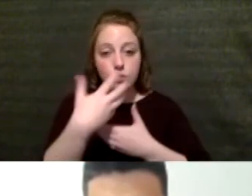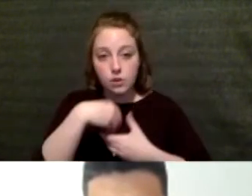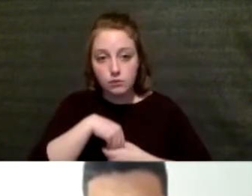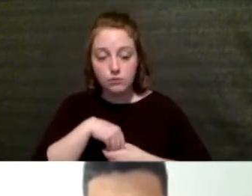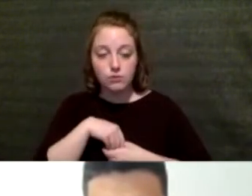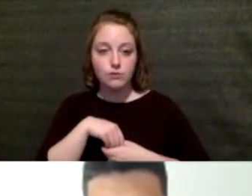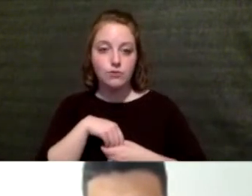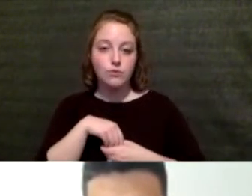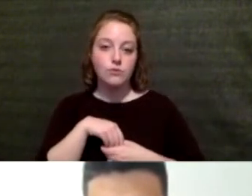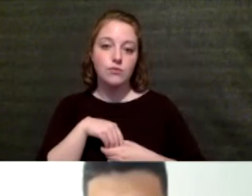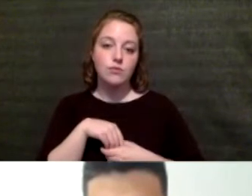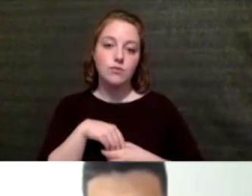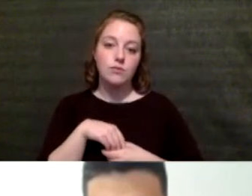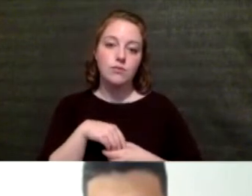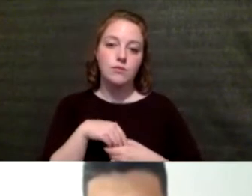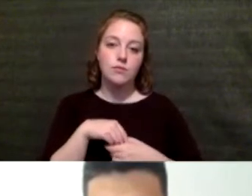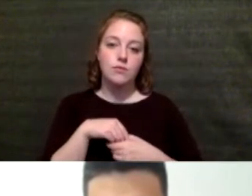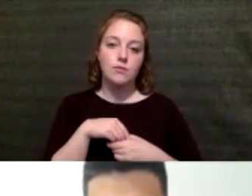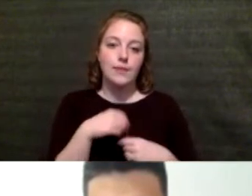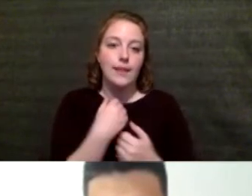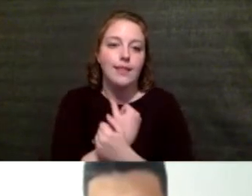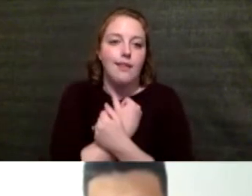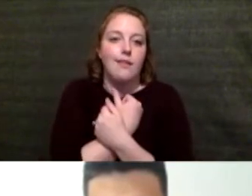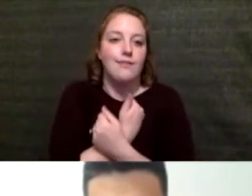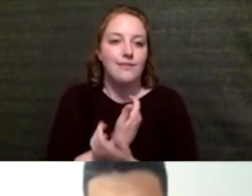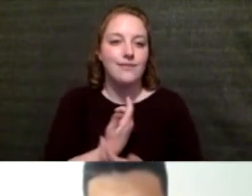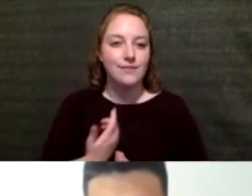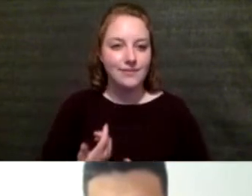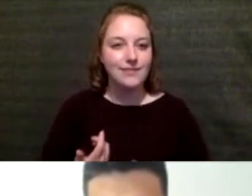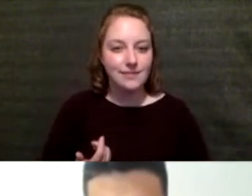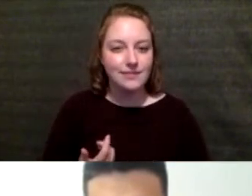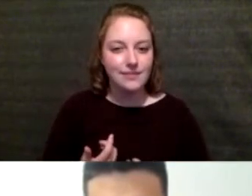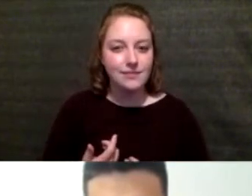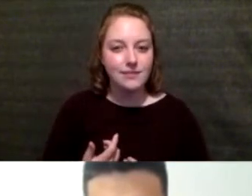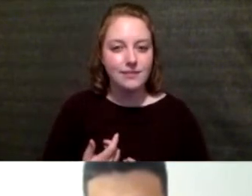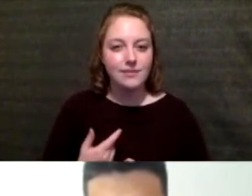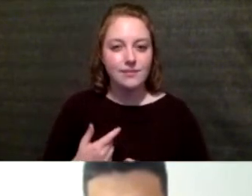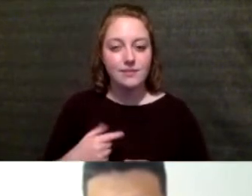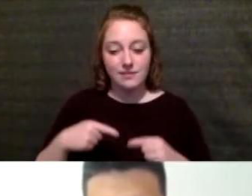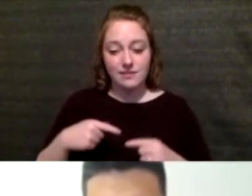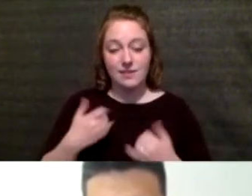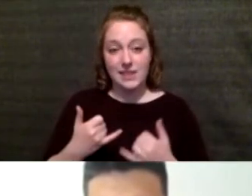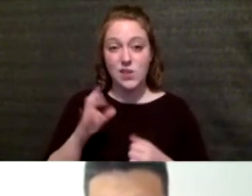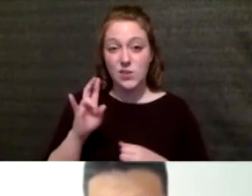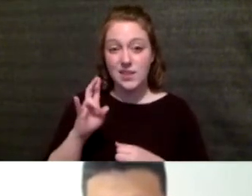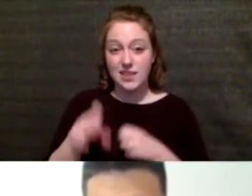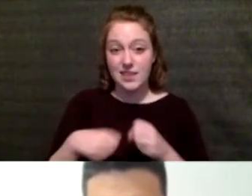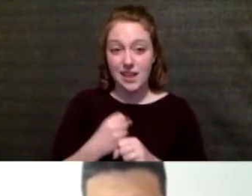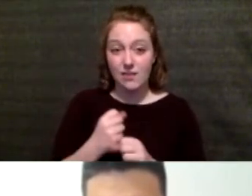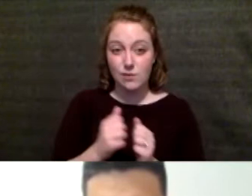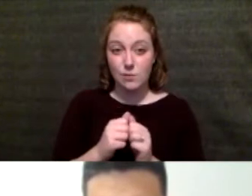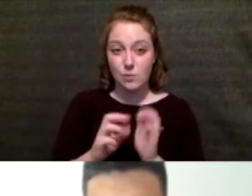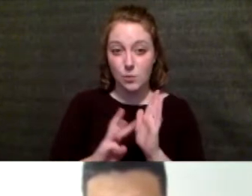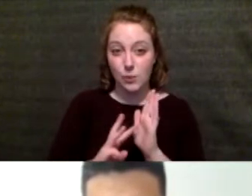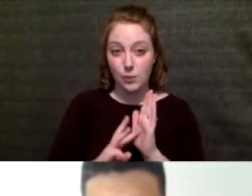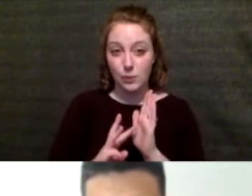and, um, definitely loved. And I, I, you know, I've been with Waco, this is my seventh year. And I think